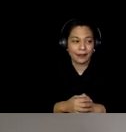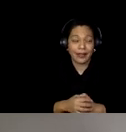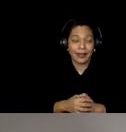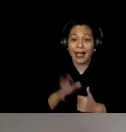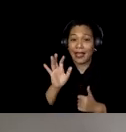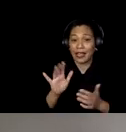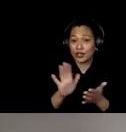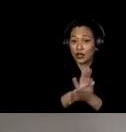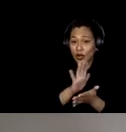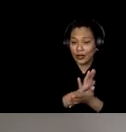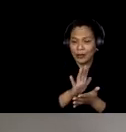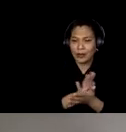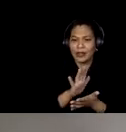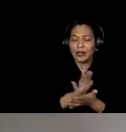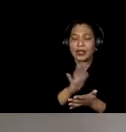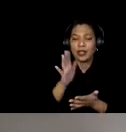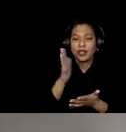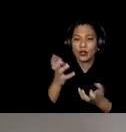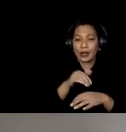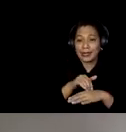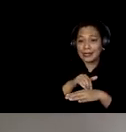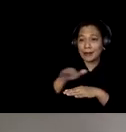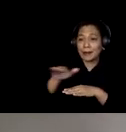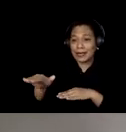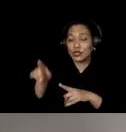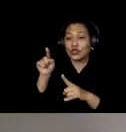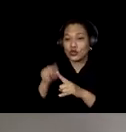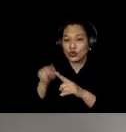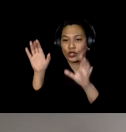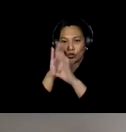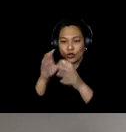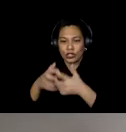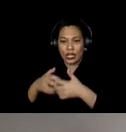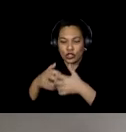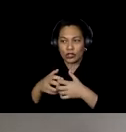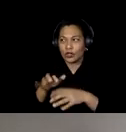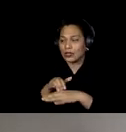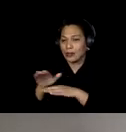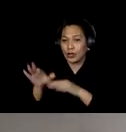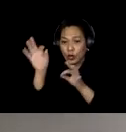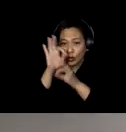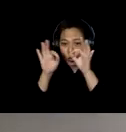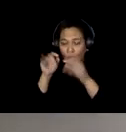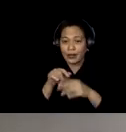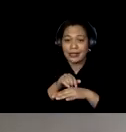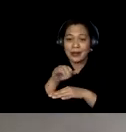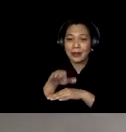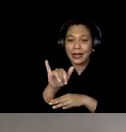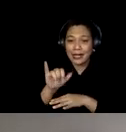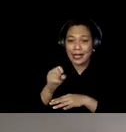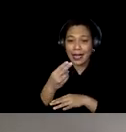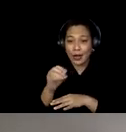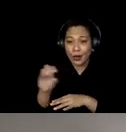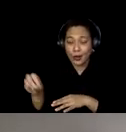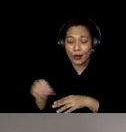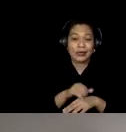you'll actually want to submit to all of the search engines. So you'll want to submit it to Google, you'll want to submit it to Yahoo, you'll want to submit it